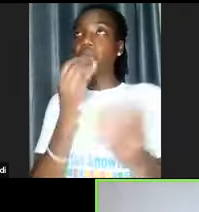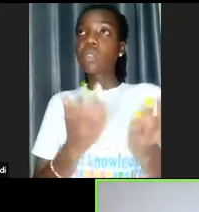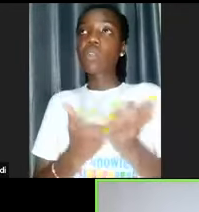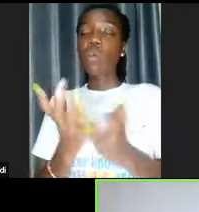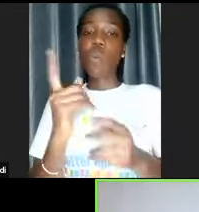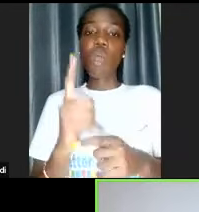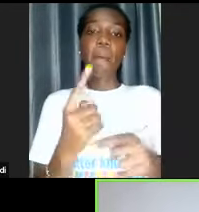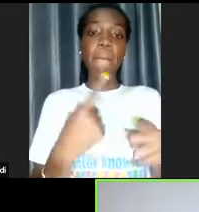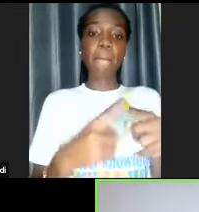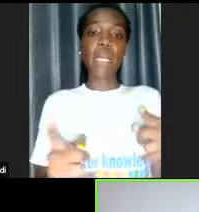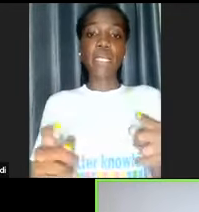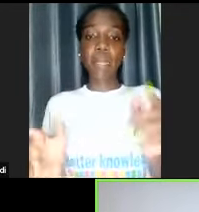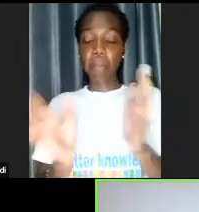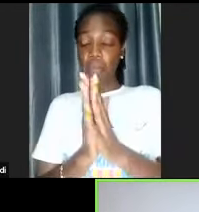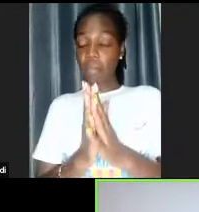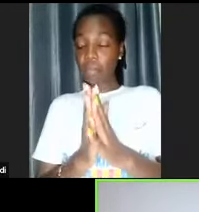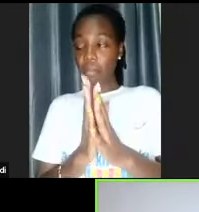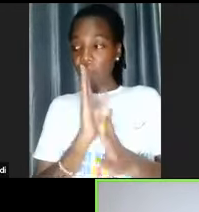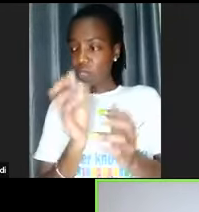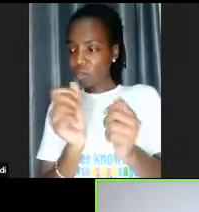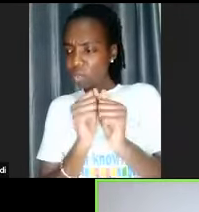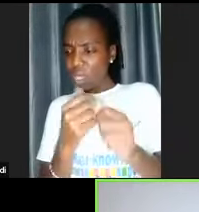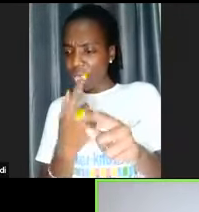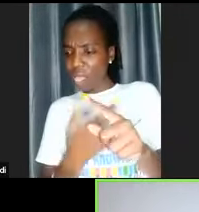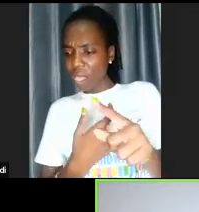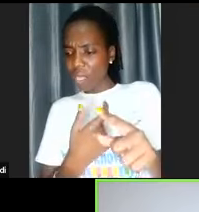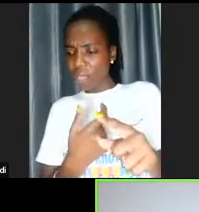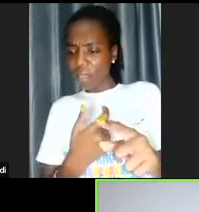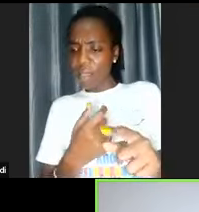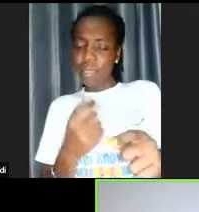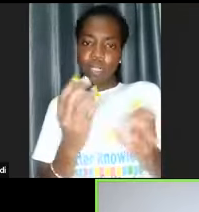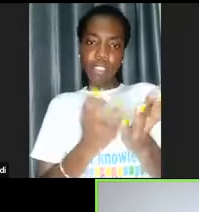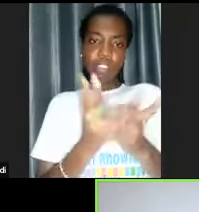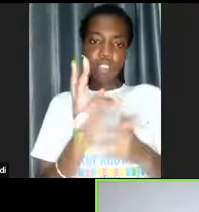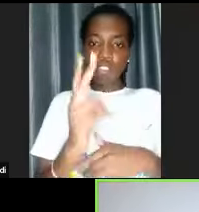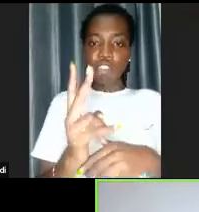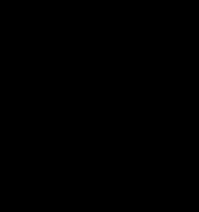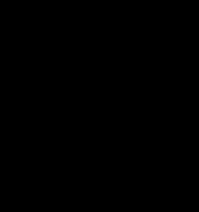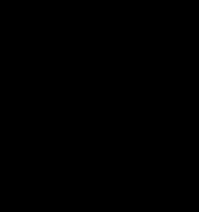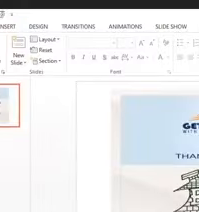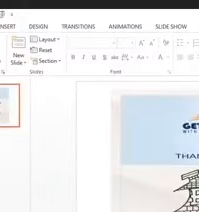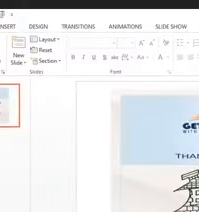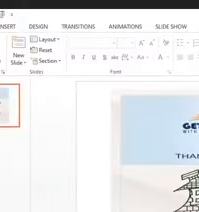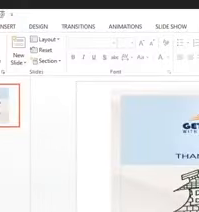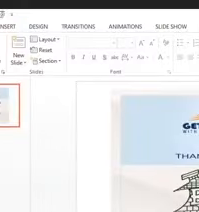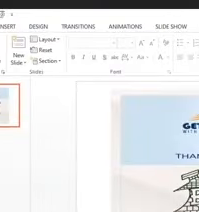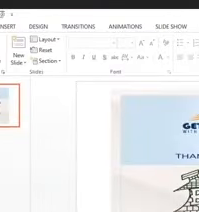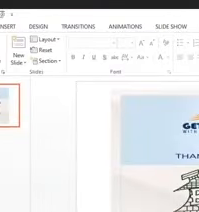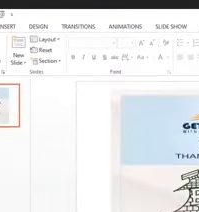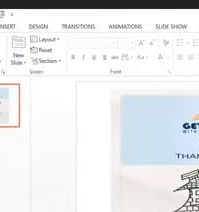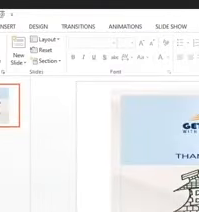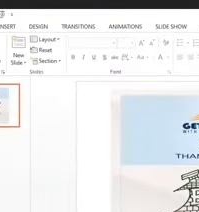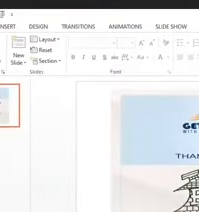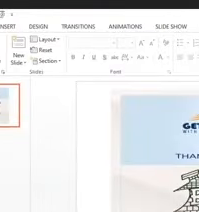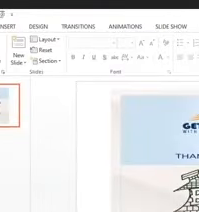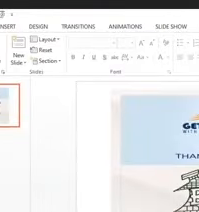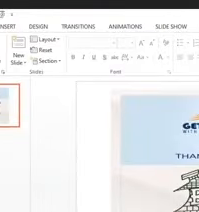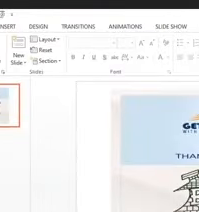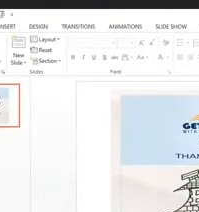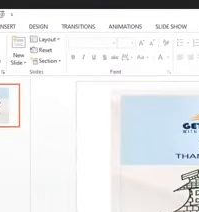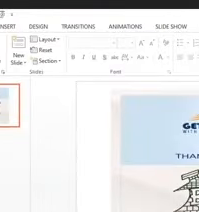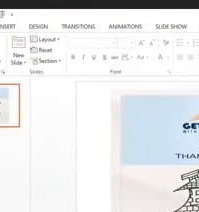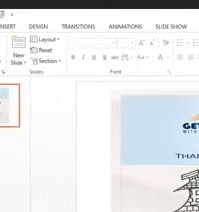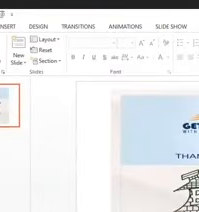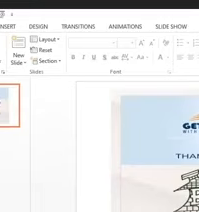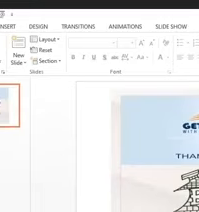been with us since season 2 started, and they're still with us in season 3 because they are believing in our purpose for this.